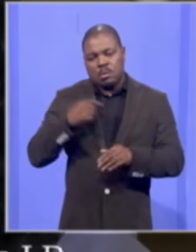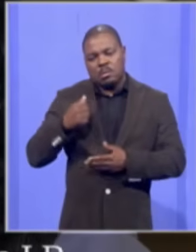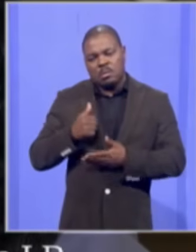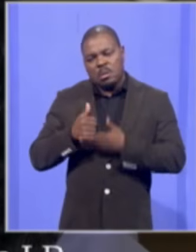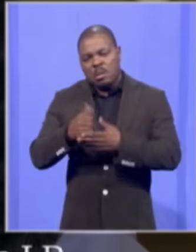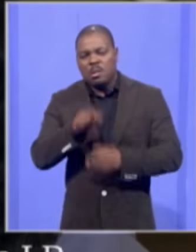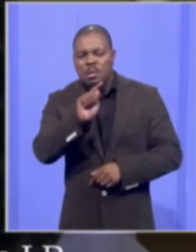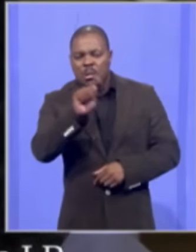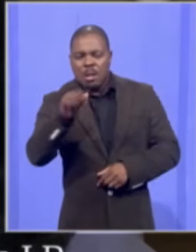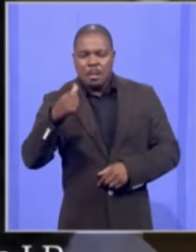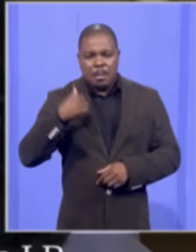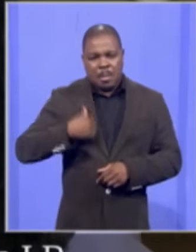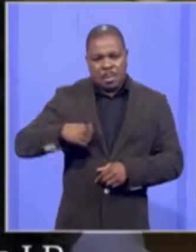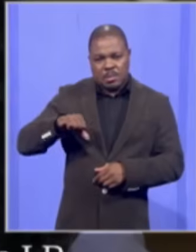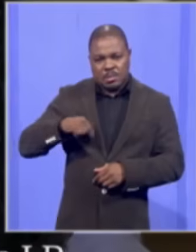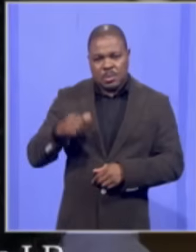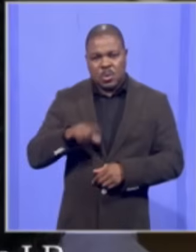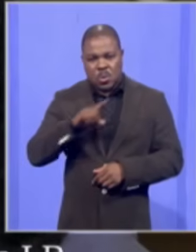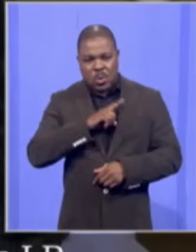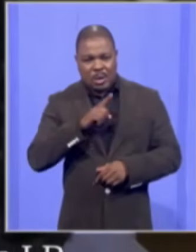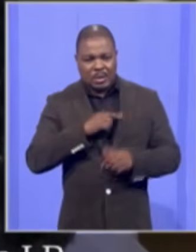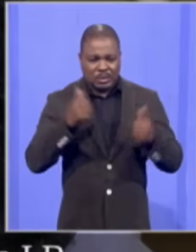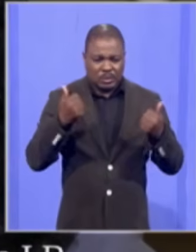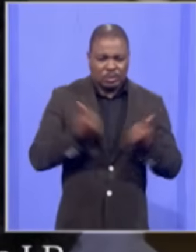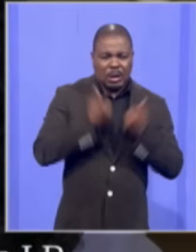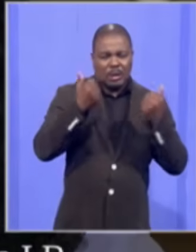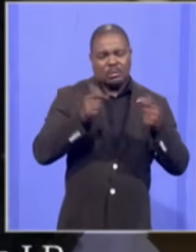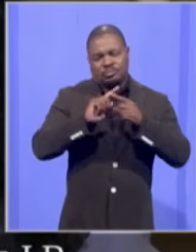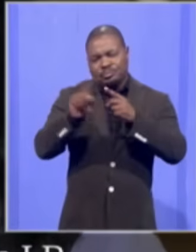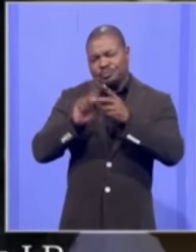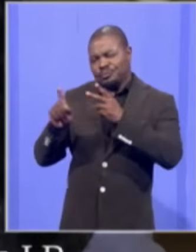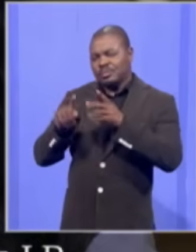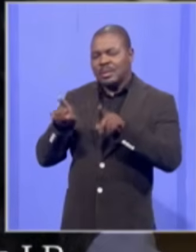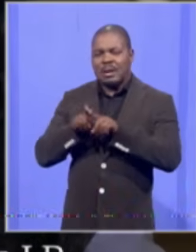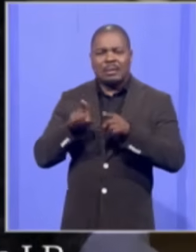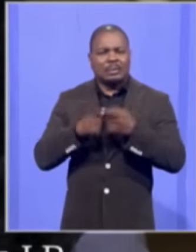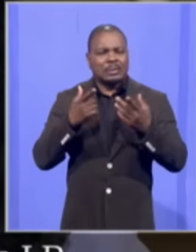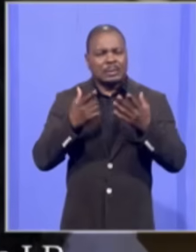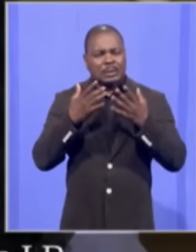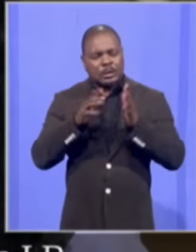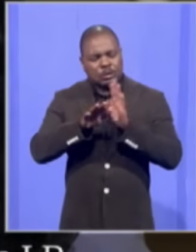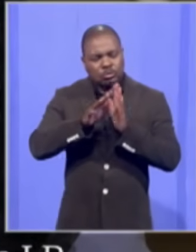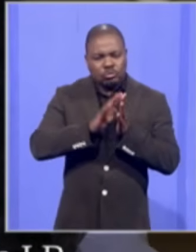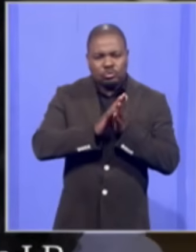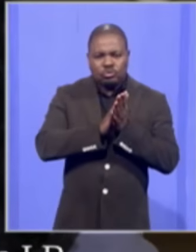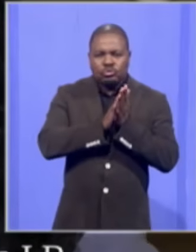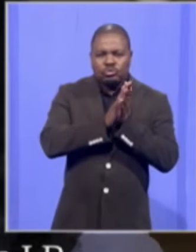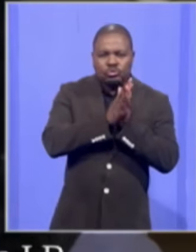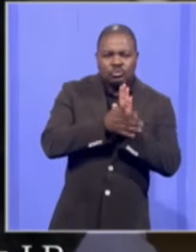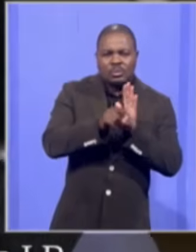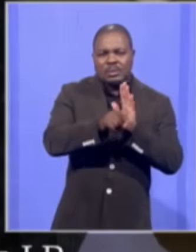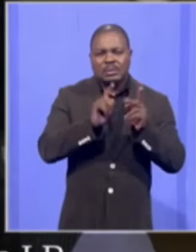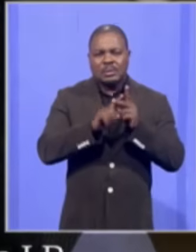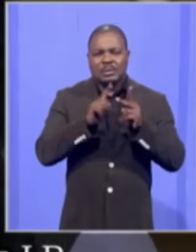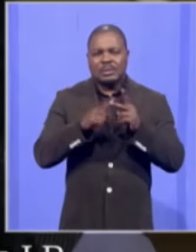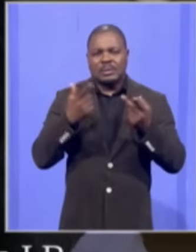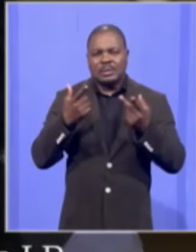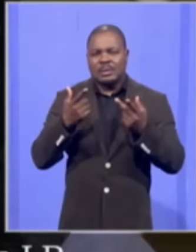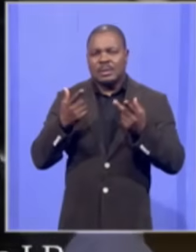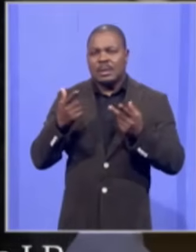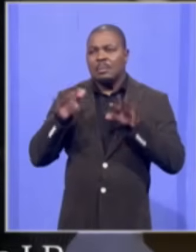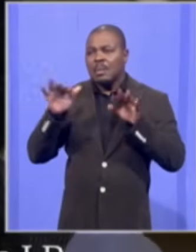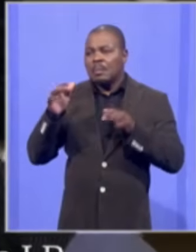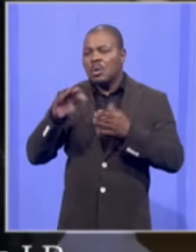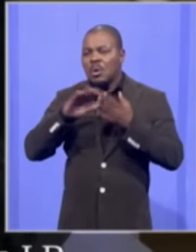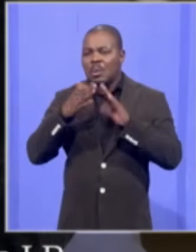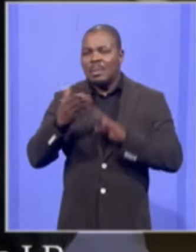municipalities with. The challenges vary from infrastructure to collect by municipality, and just the general culture we have in